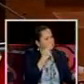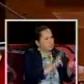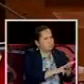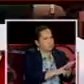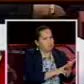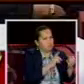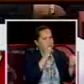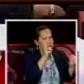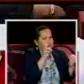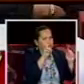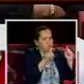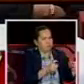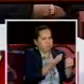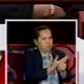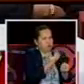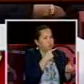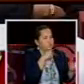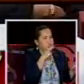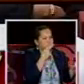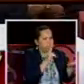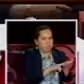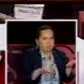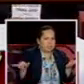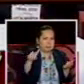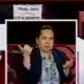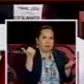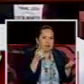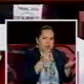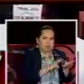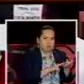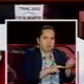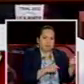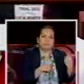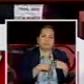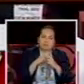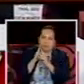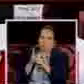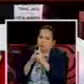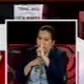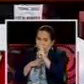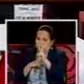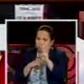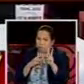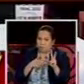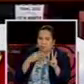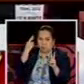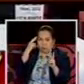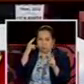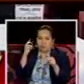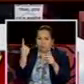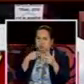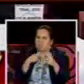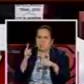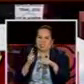complaint? Was there any other consideration that you... Dalawa ho. Number one, hindi ako